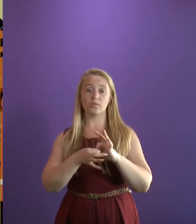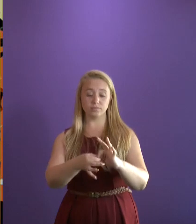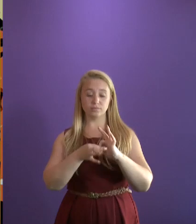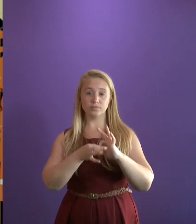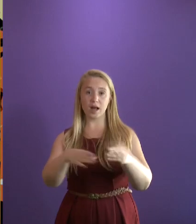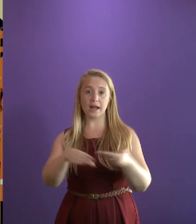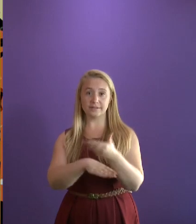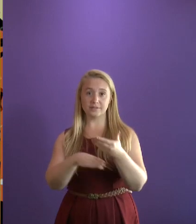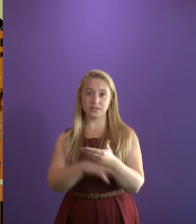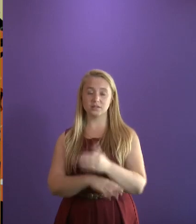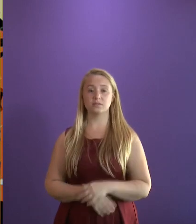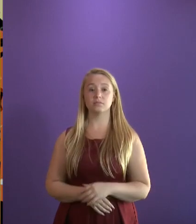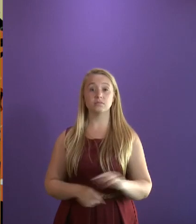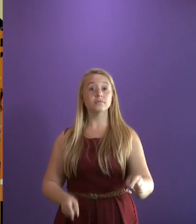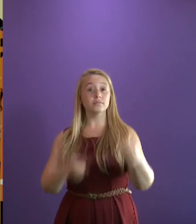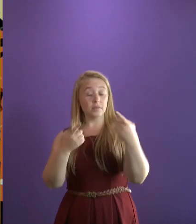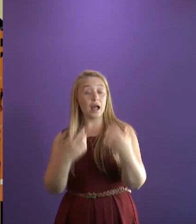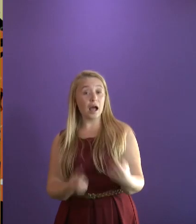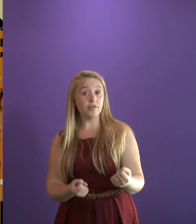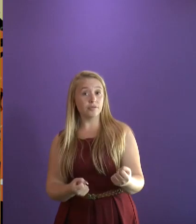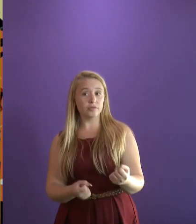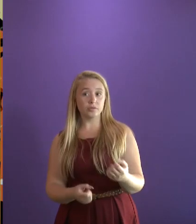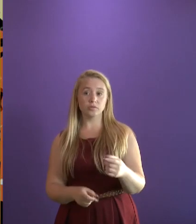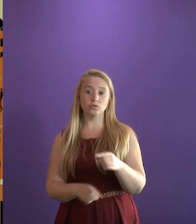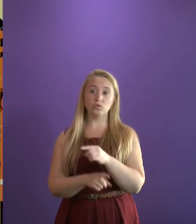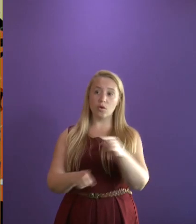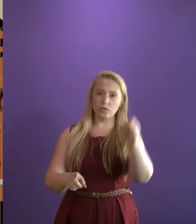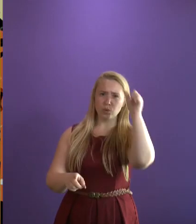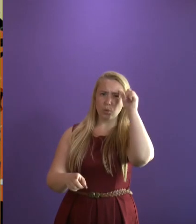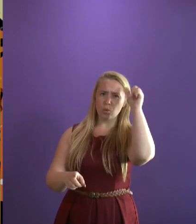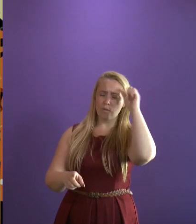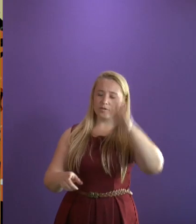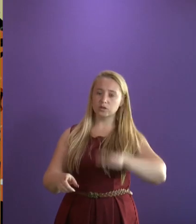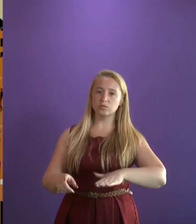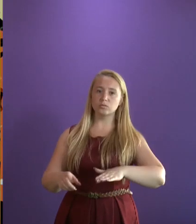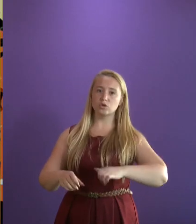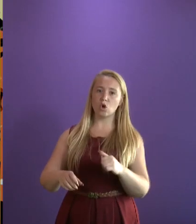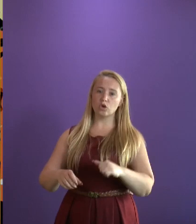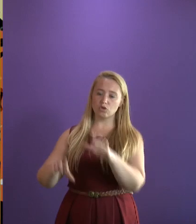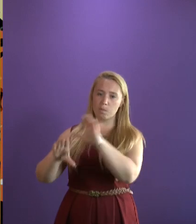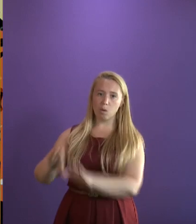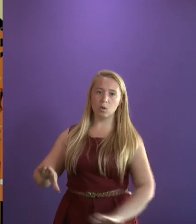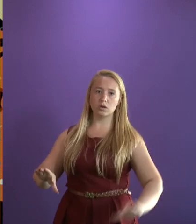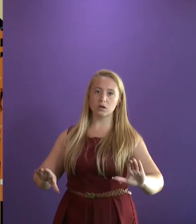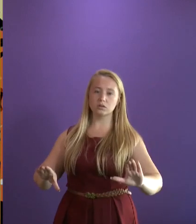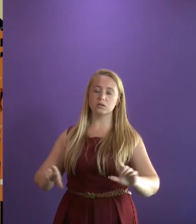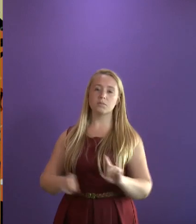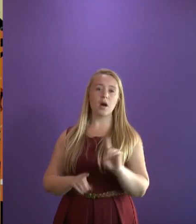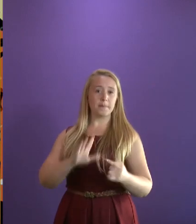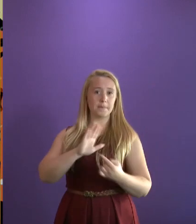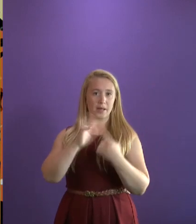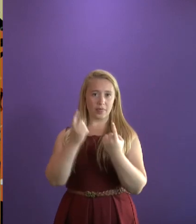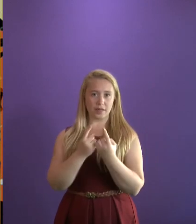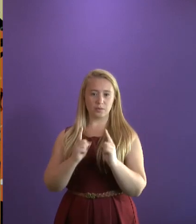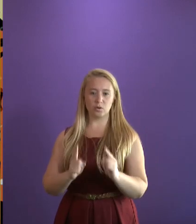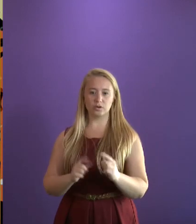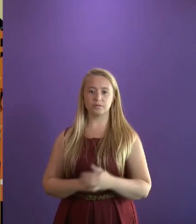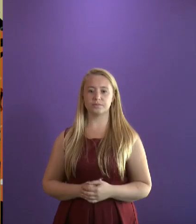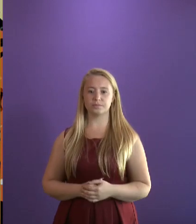challenges. I don't know if anybody knows an awful lot about the Scottish Borders, but one of our main things is it's I